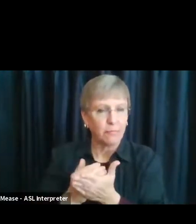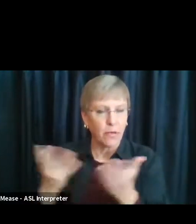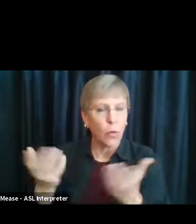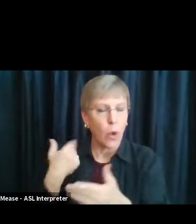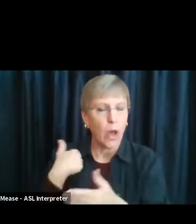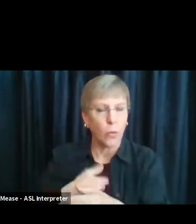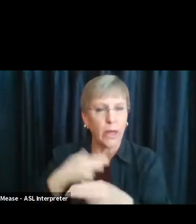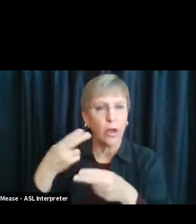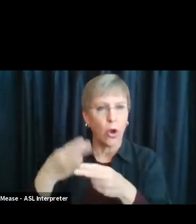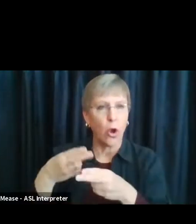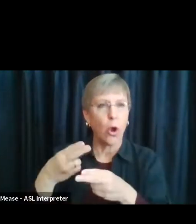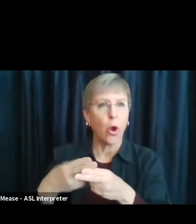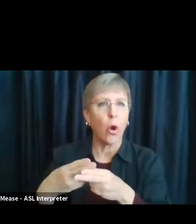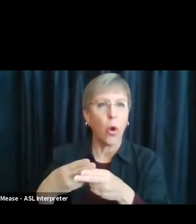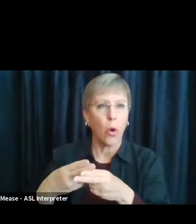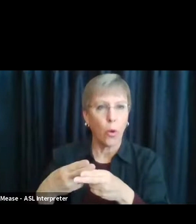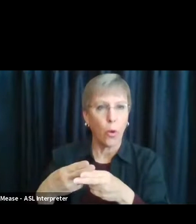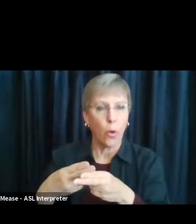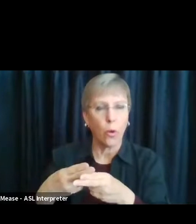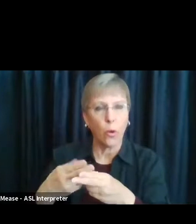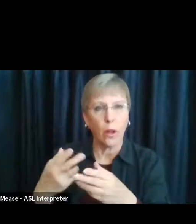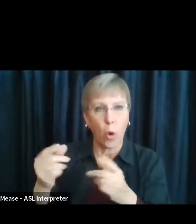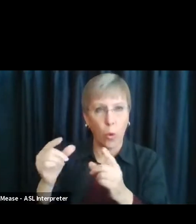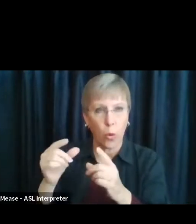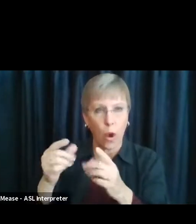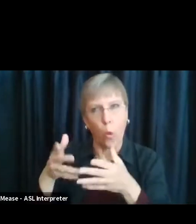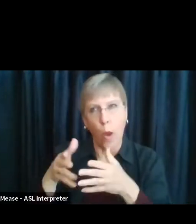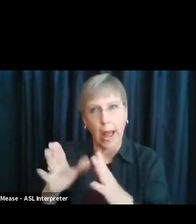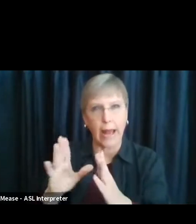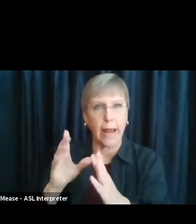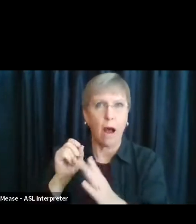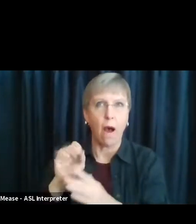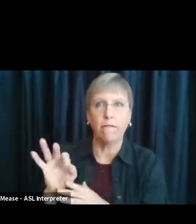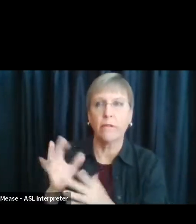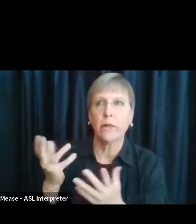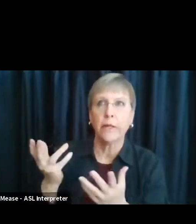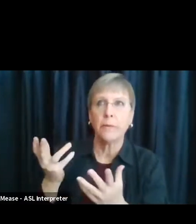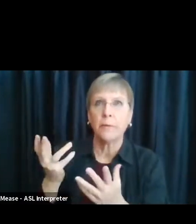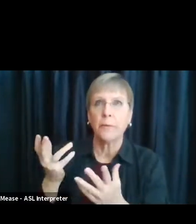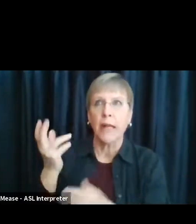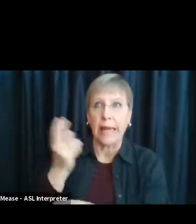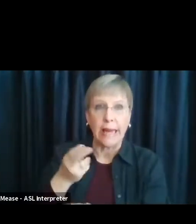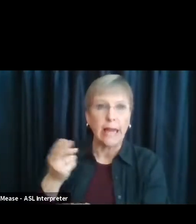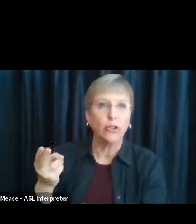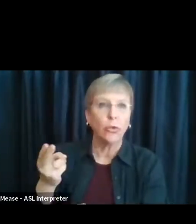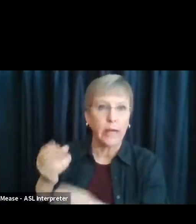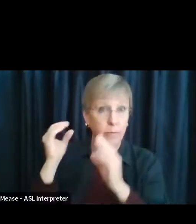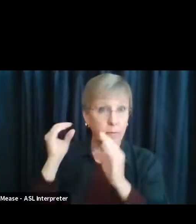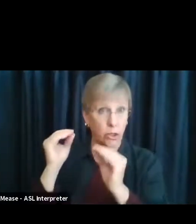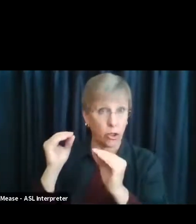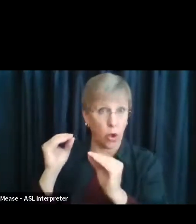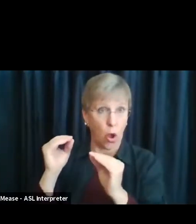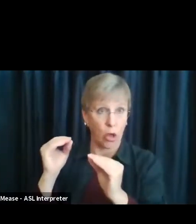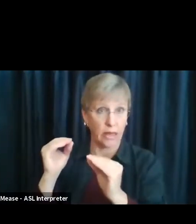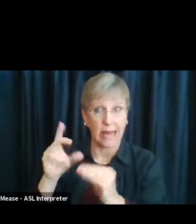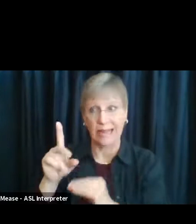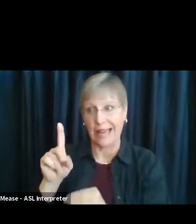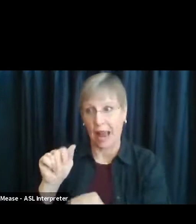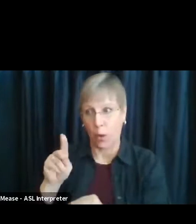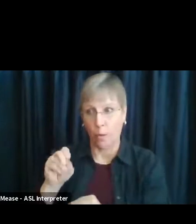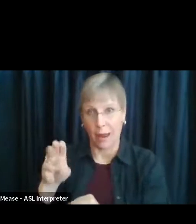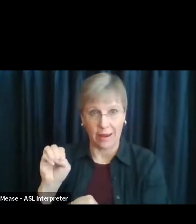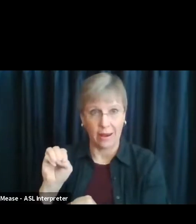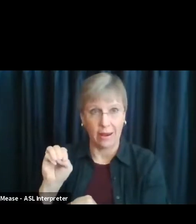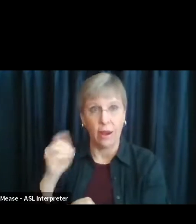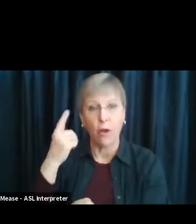call panligon, which is the way history has been taught in Dahomey for